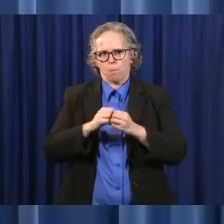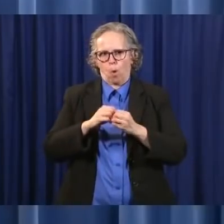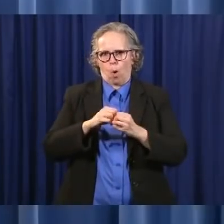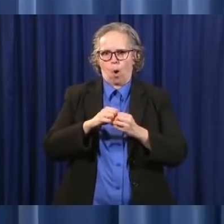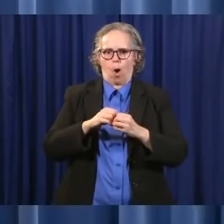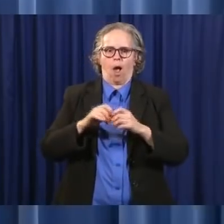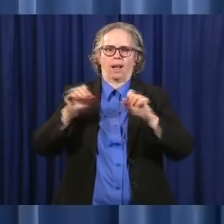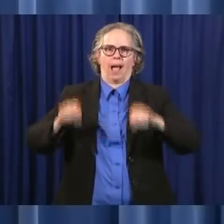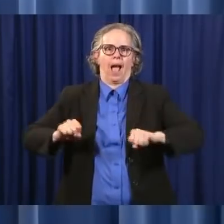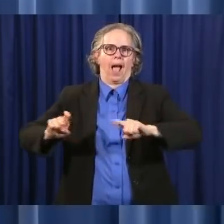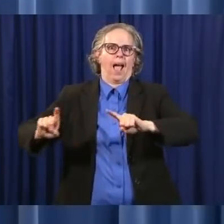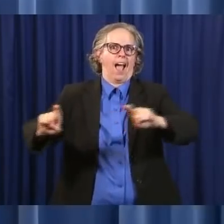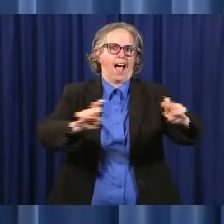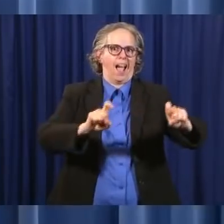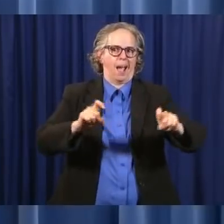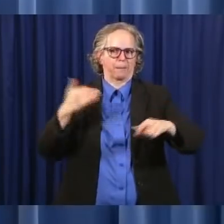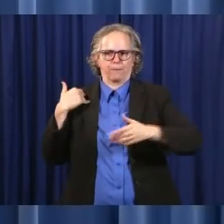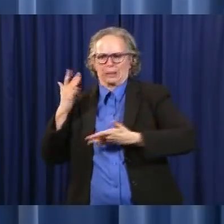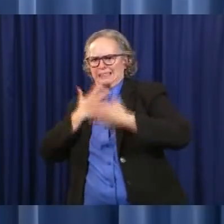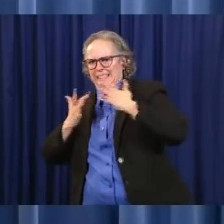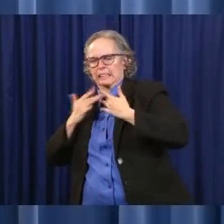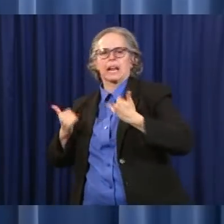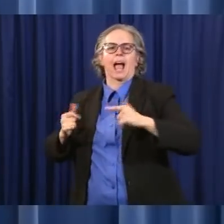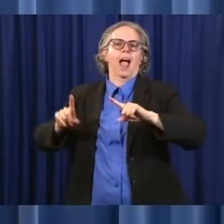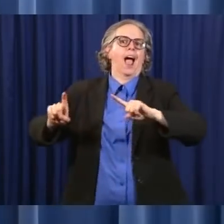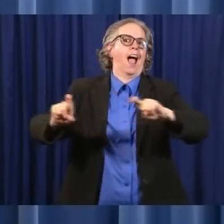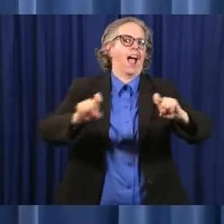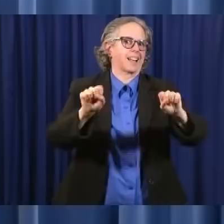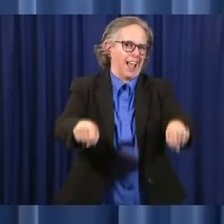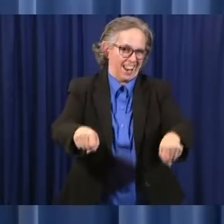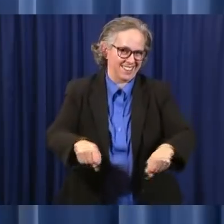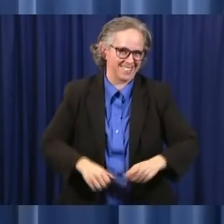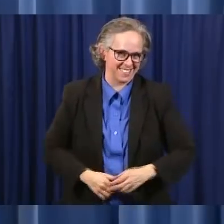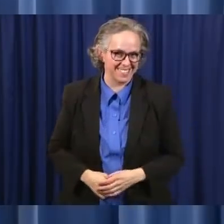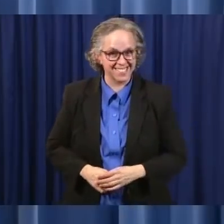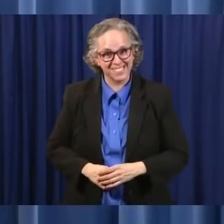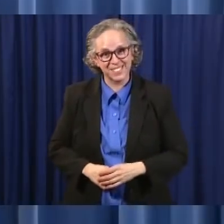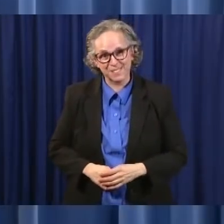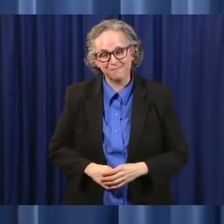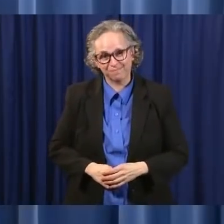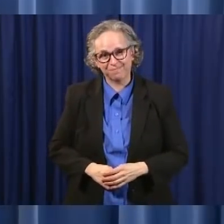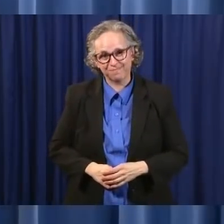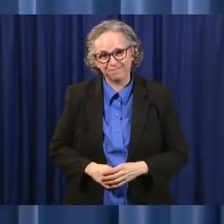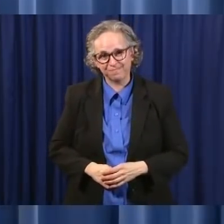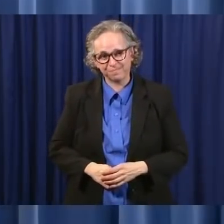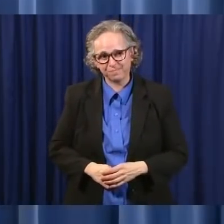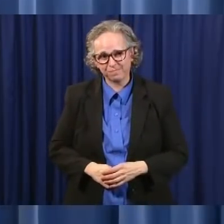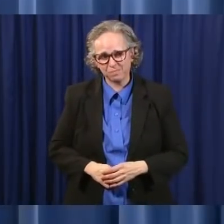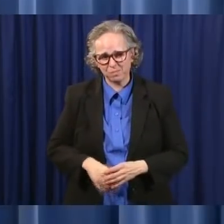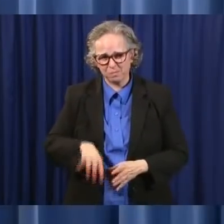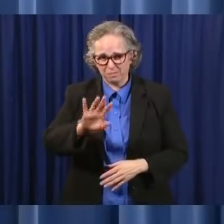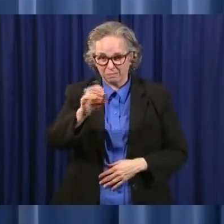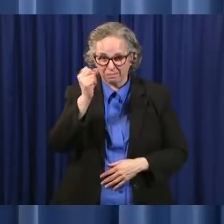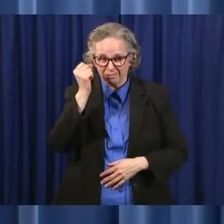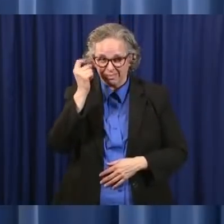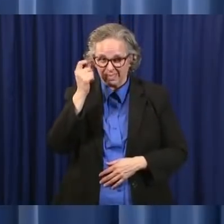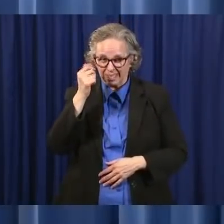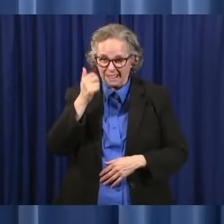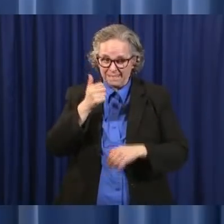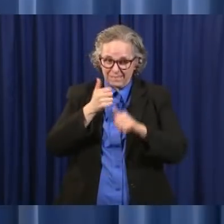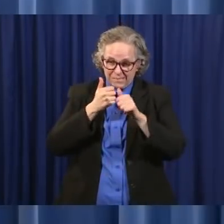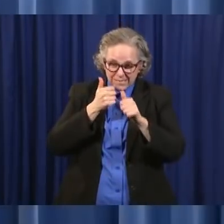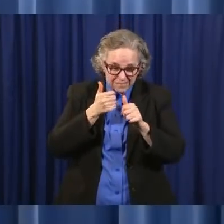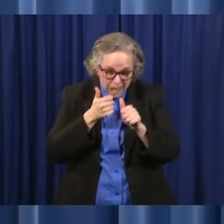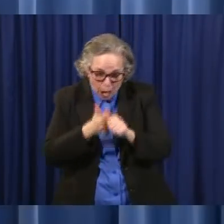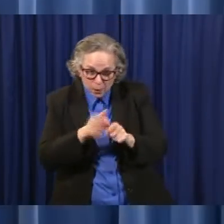the testing part of that as well. So I think I think it would be unlikely that you would see us be able to